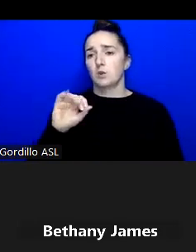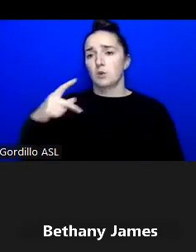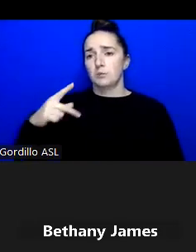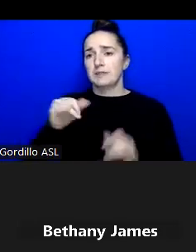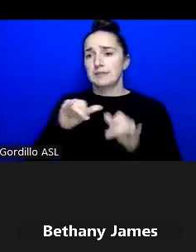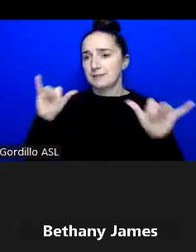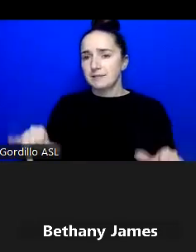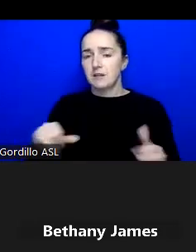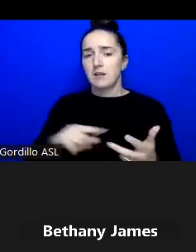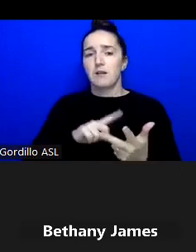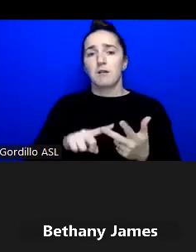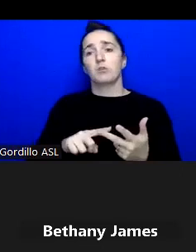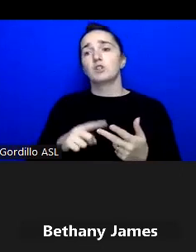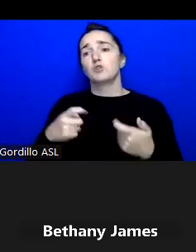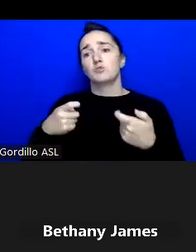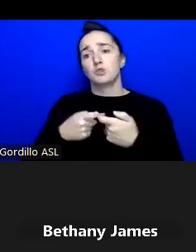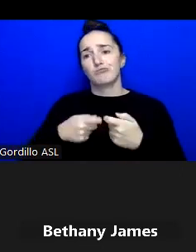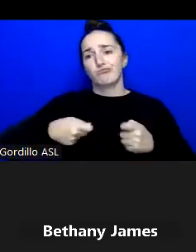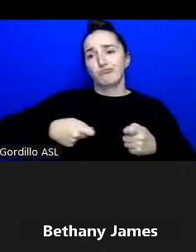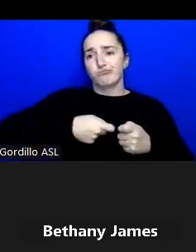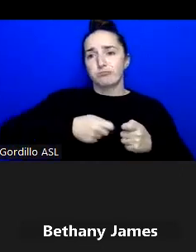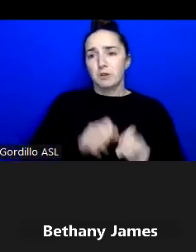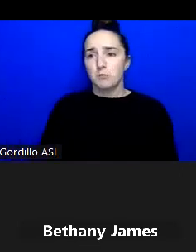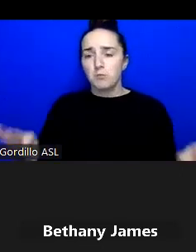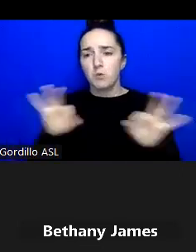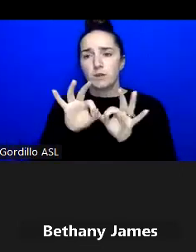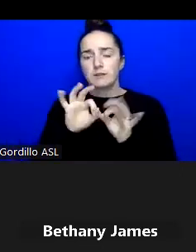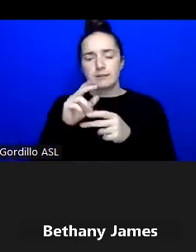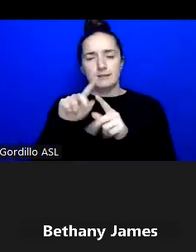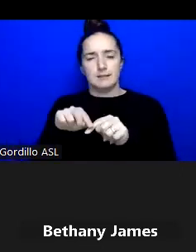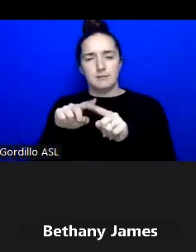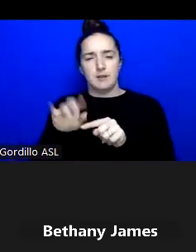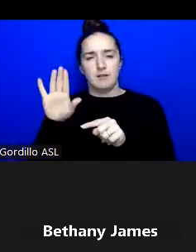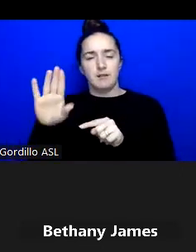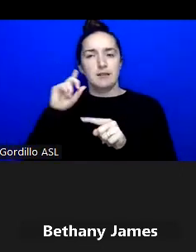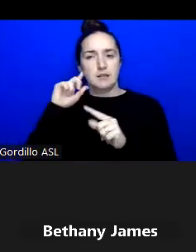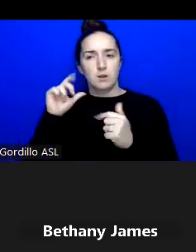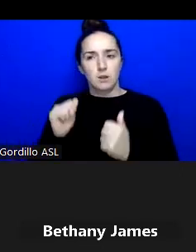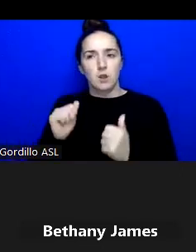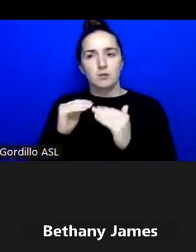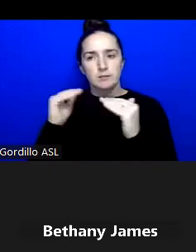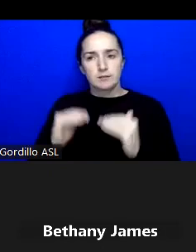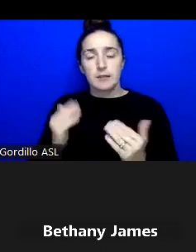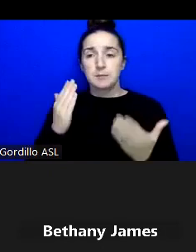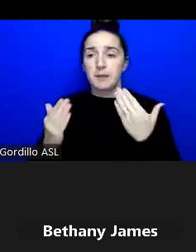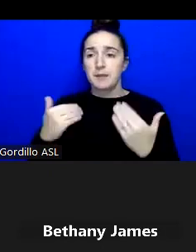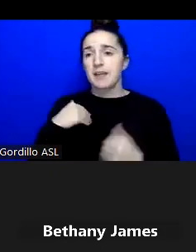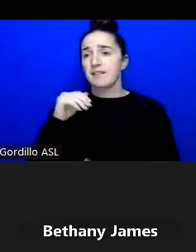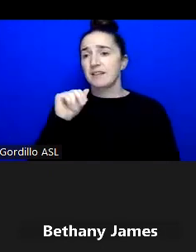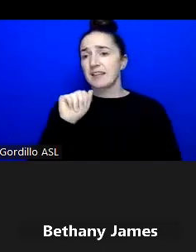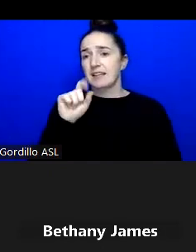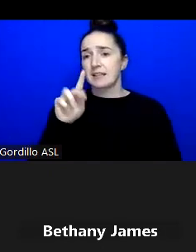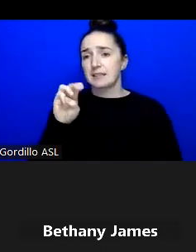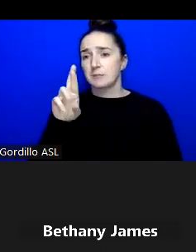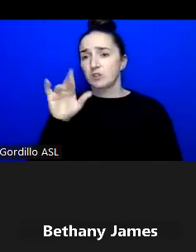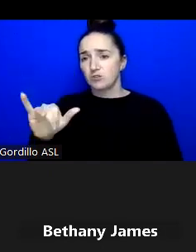that's important? Depending on the kind of hearing loss that somebody has, they may have an asymmetry. They may have one ear that they don't